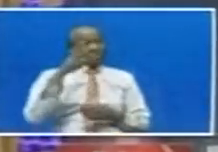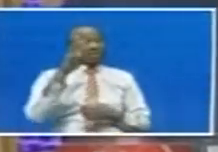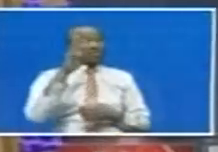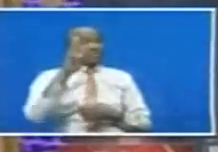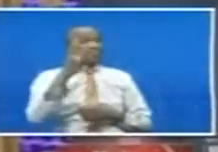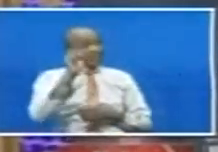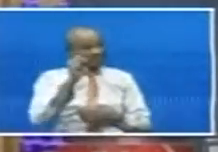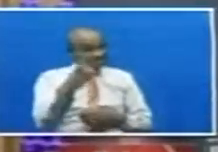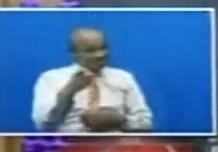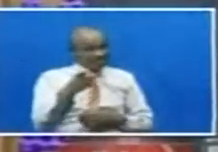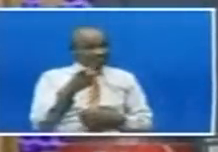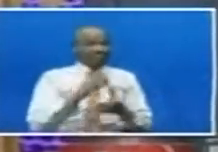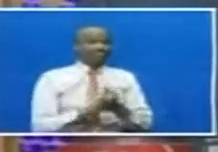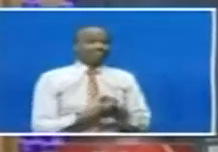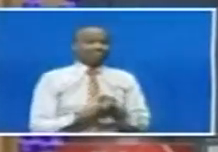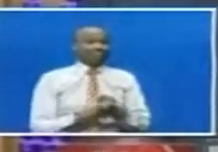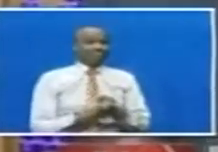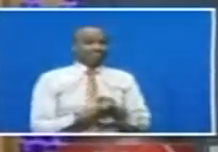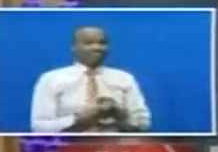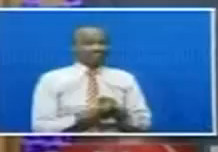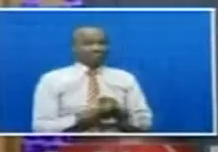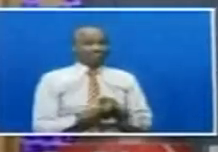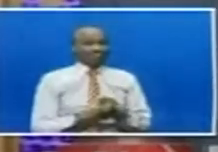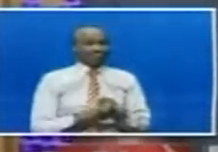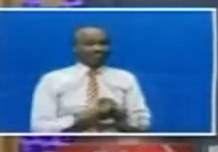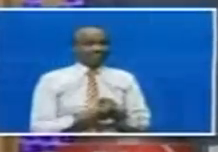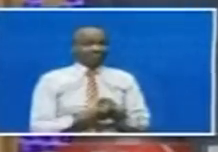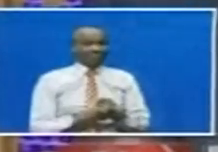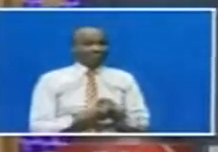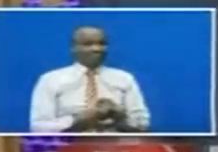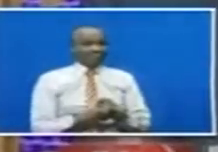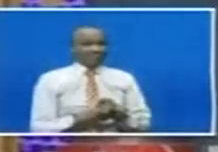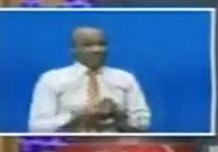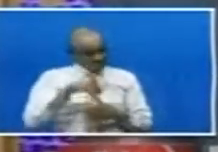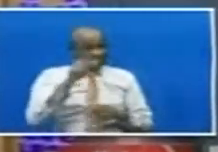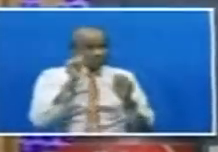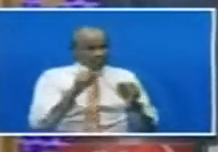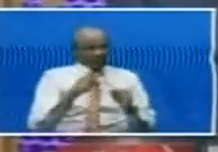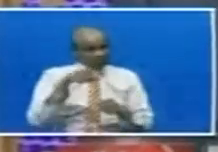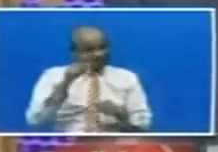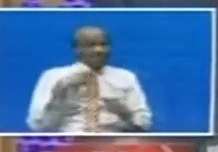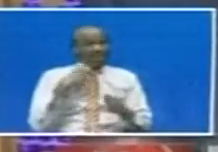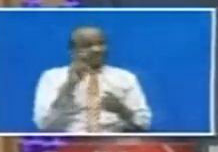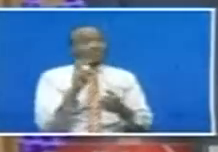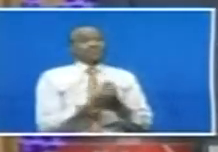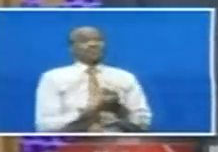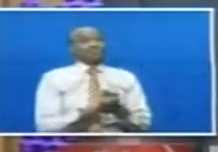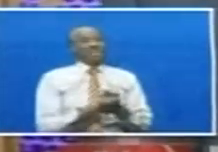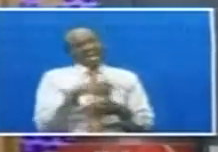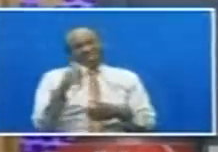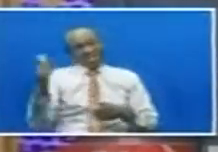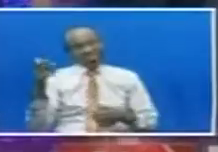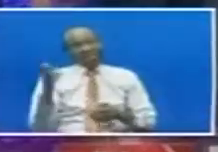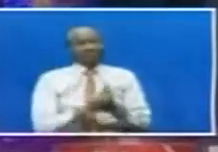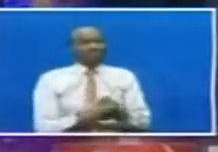Leakey at KWS. Hopefully, he will be able to be the least Richard Leakey that I know. Mm. And there are others. Betty,